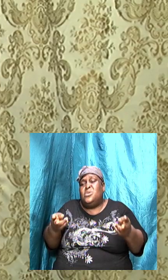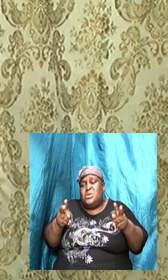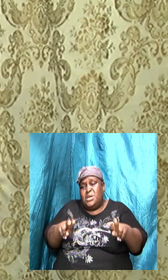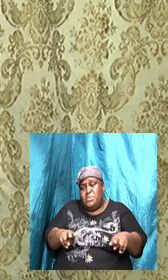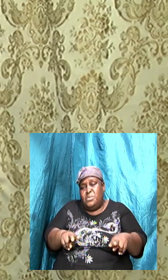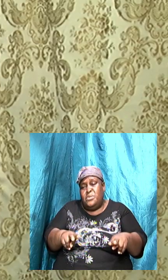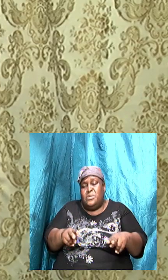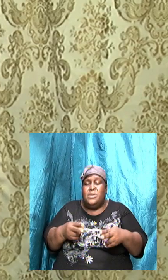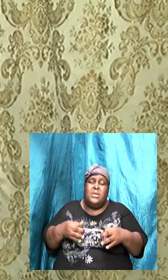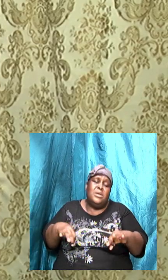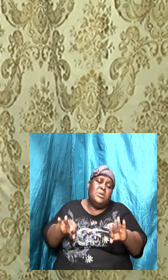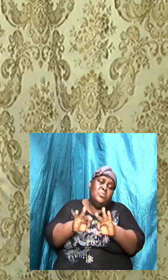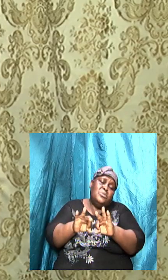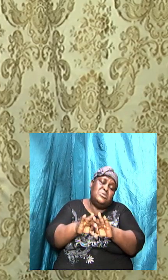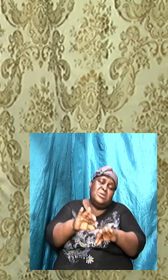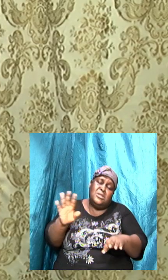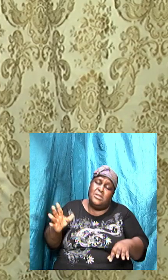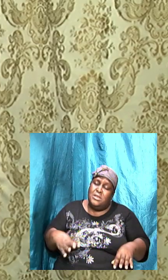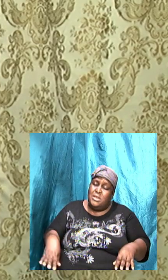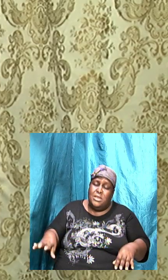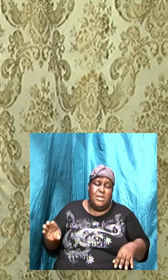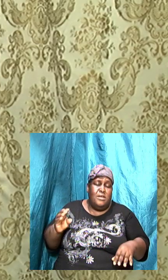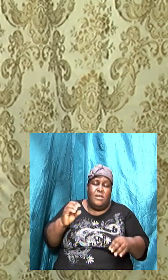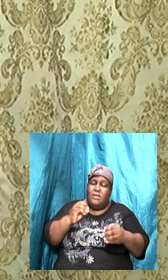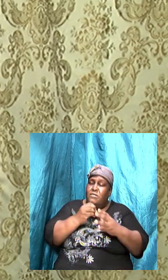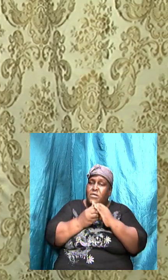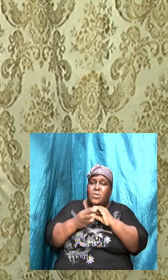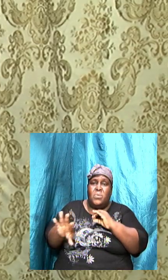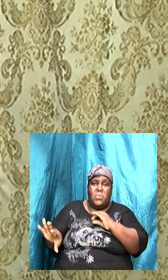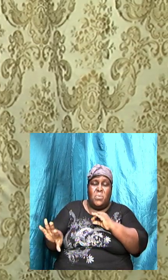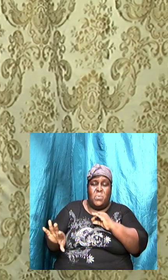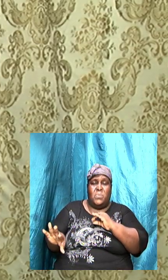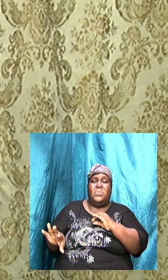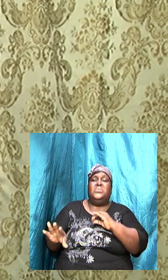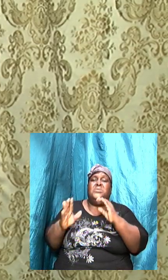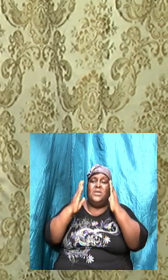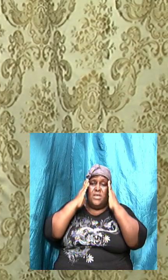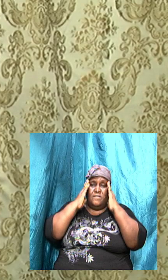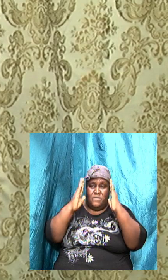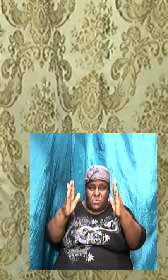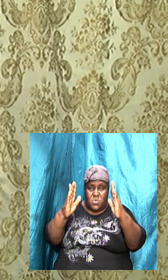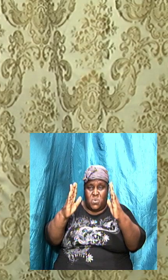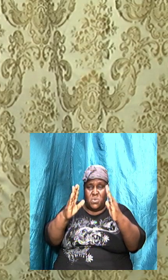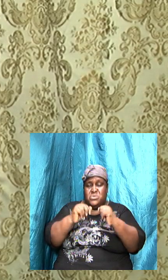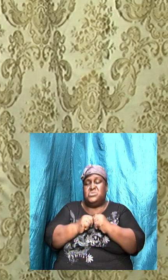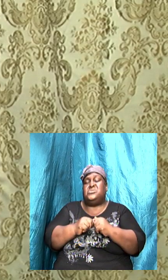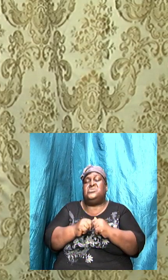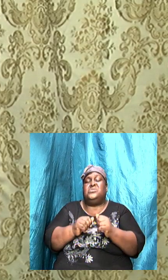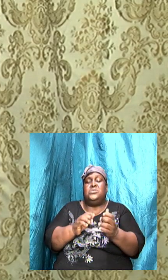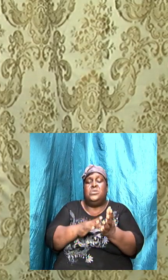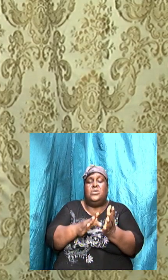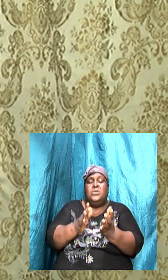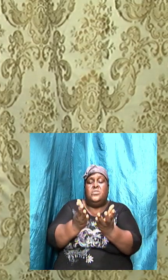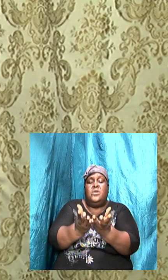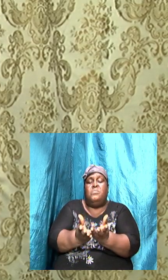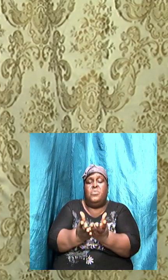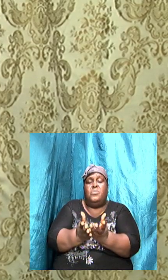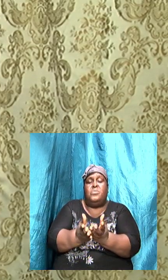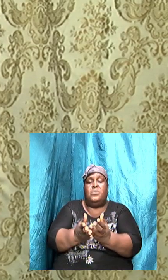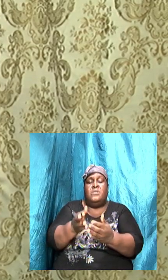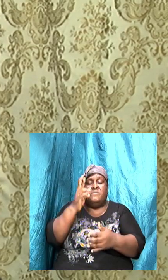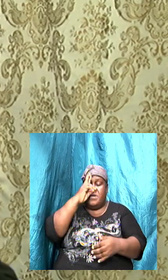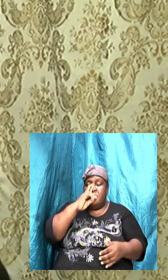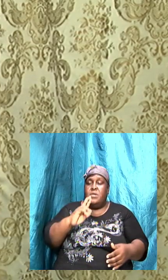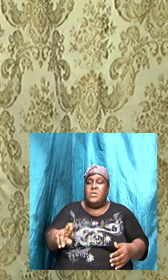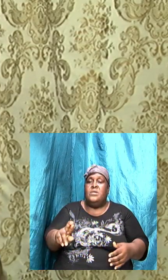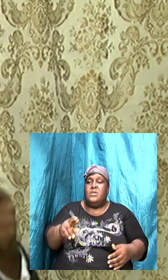important that we never lose sight of the fact that the book of Revelation is really the revelation